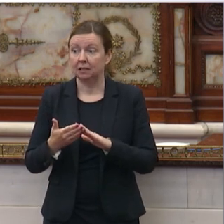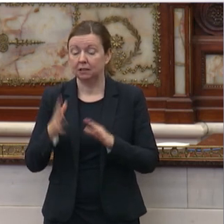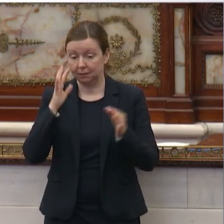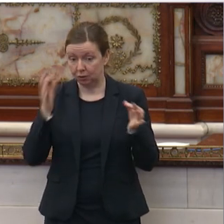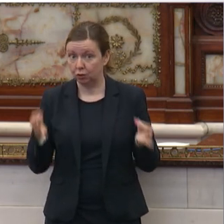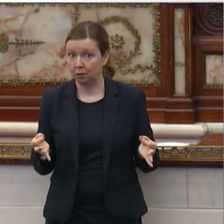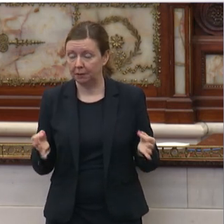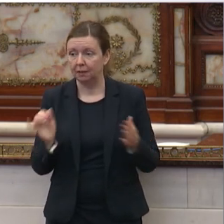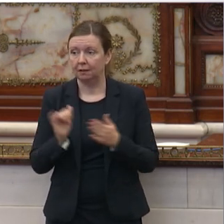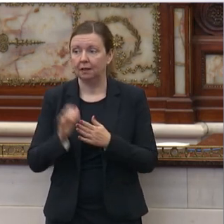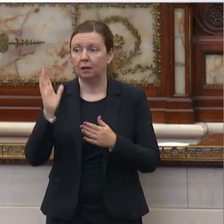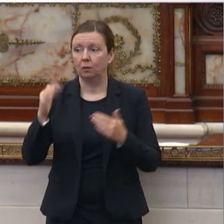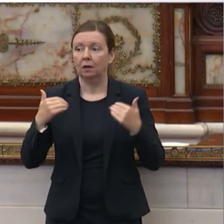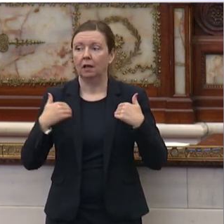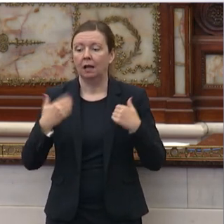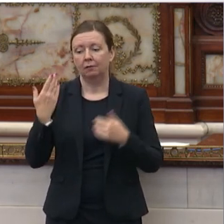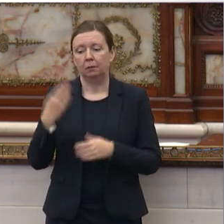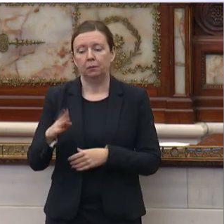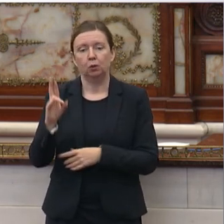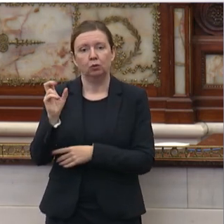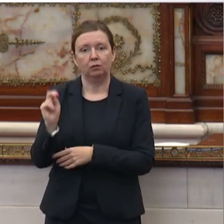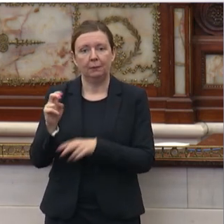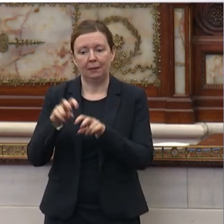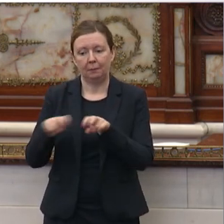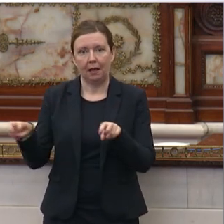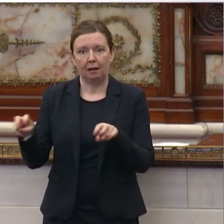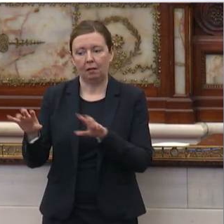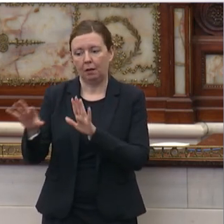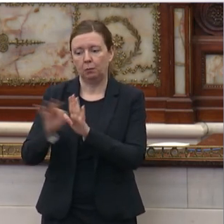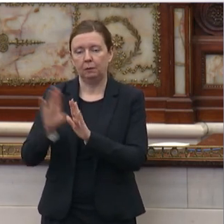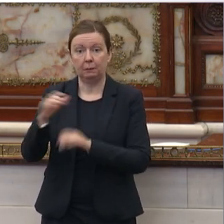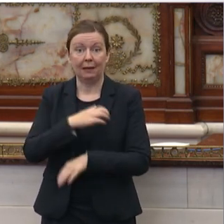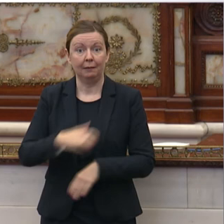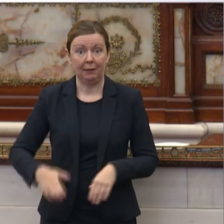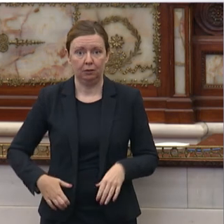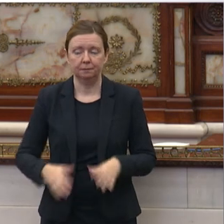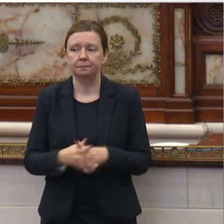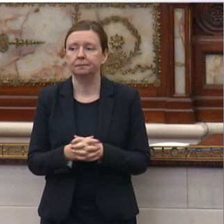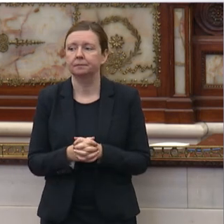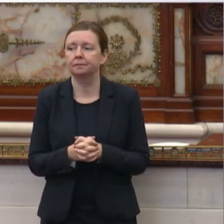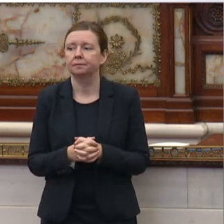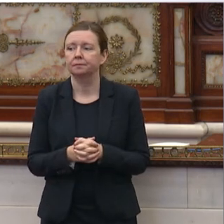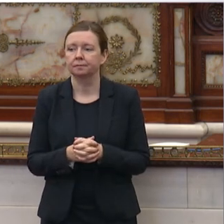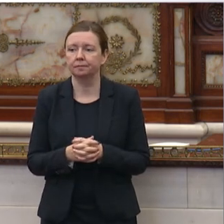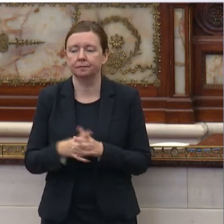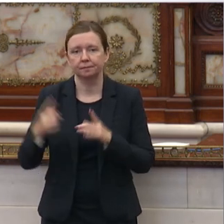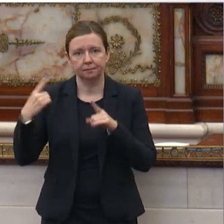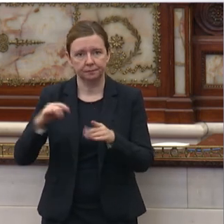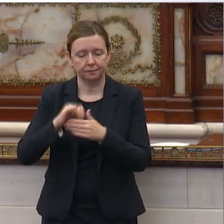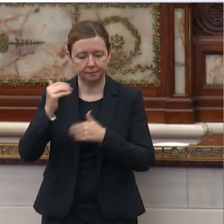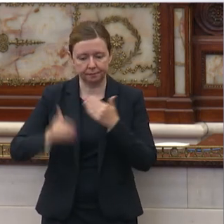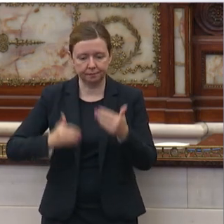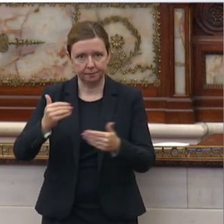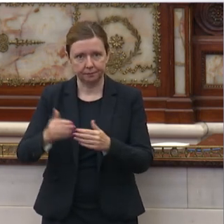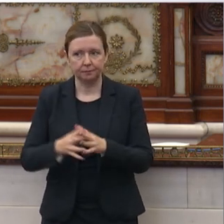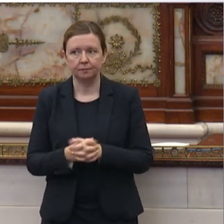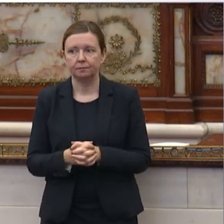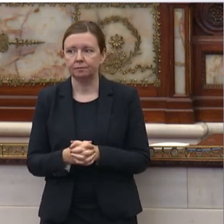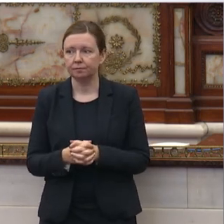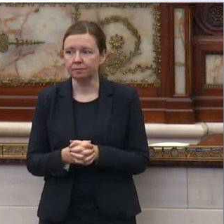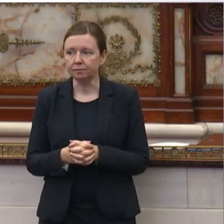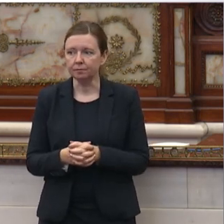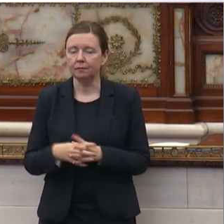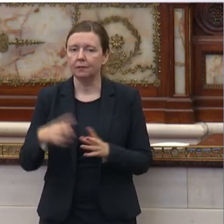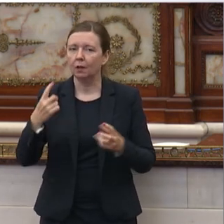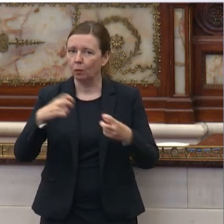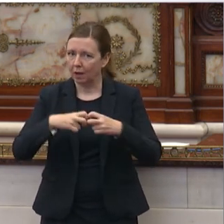determined that there would be a blue ribbon panel and then appointment by the mayor. Throughout this process, one of the problems